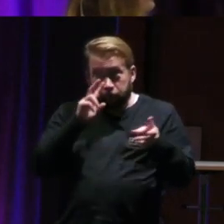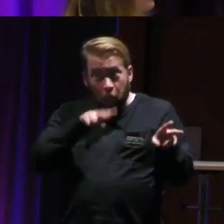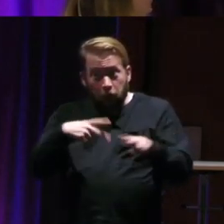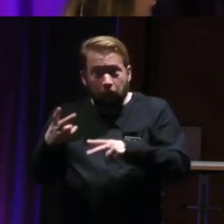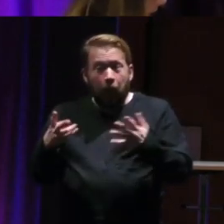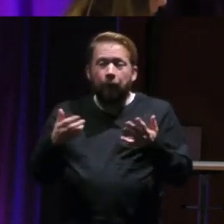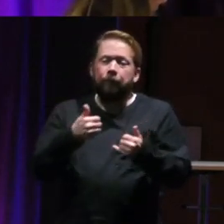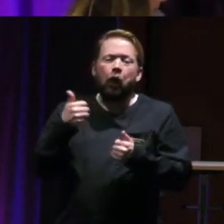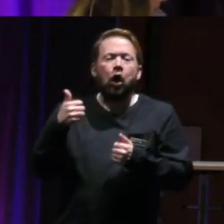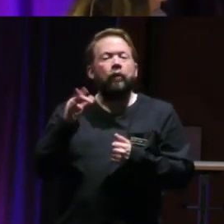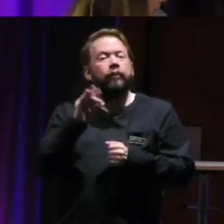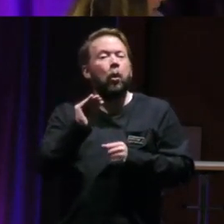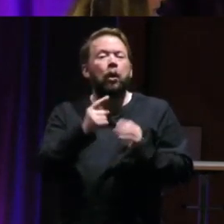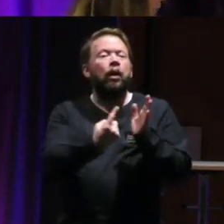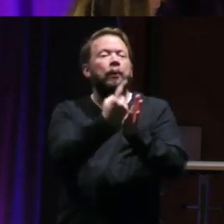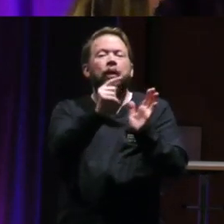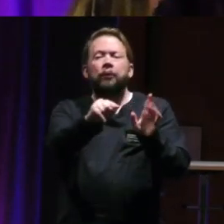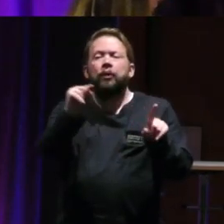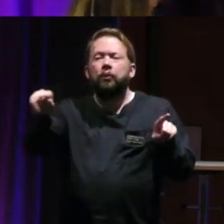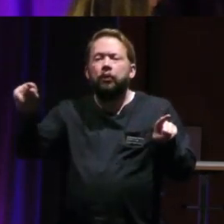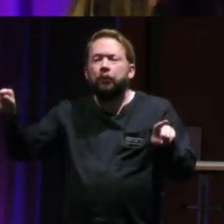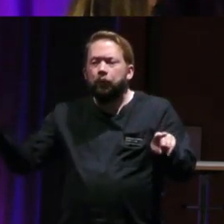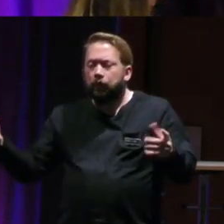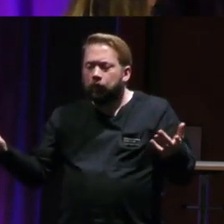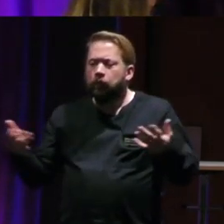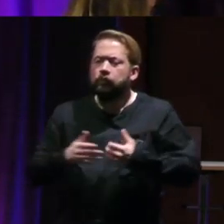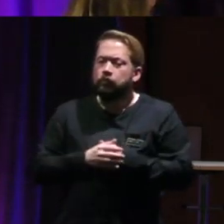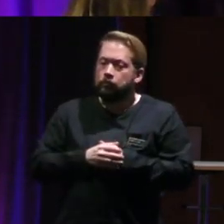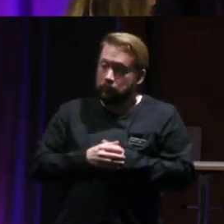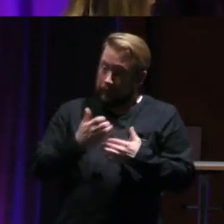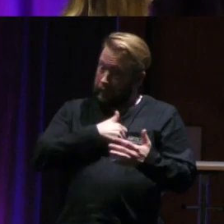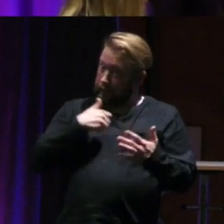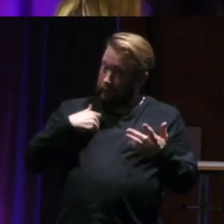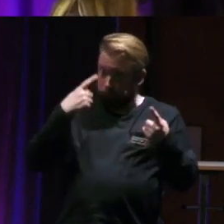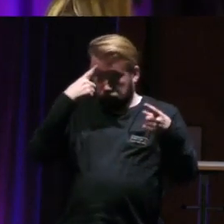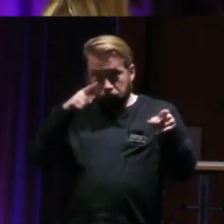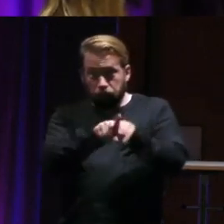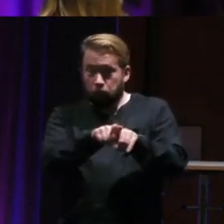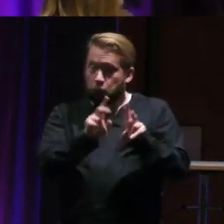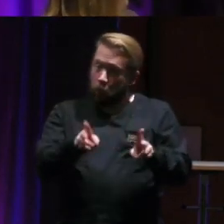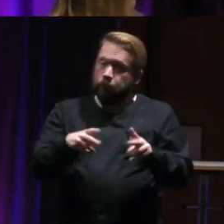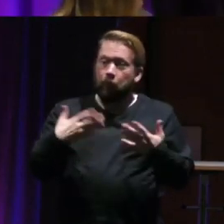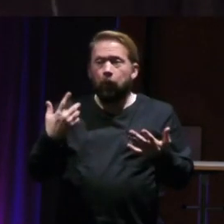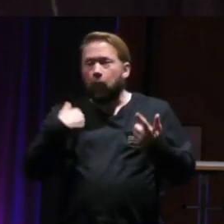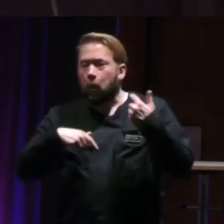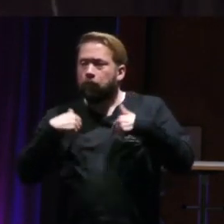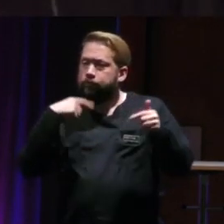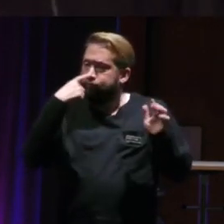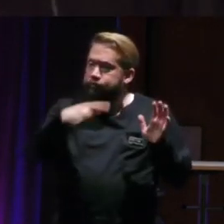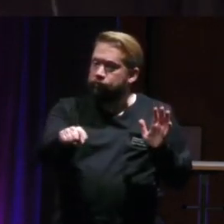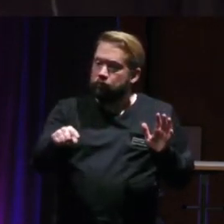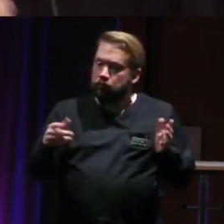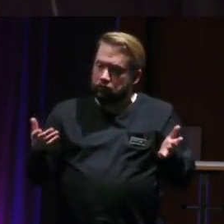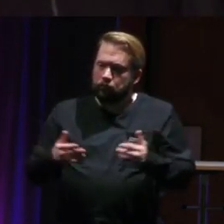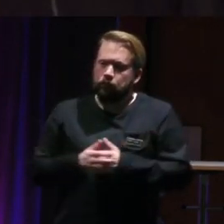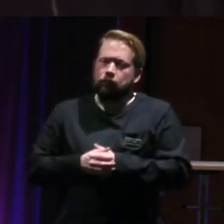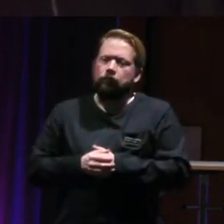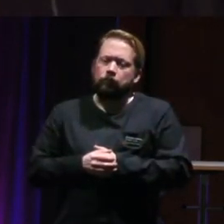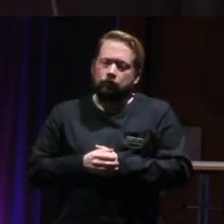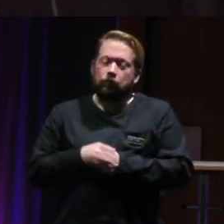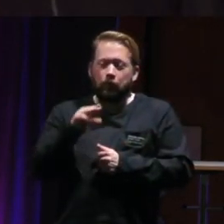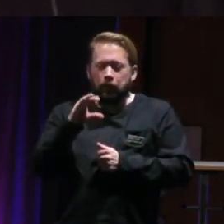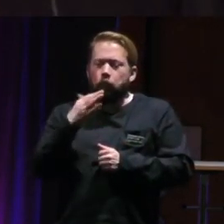say, or is this actually sanctioned, you think? I think that each video like this is